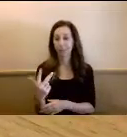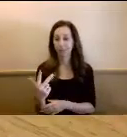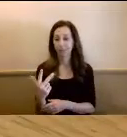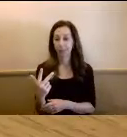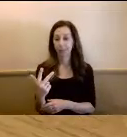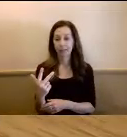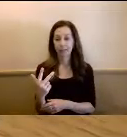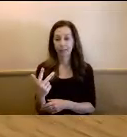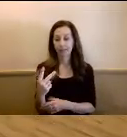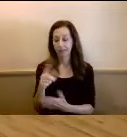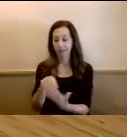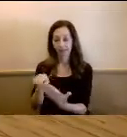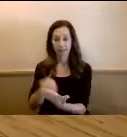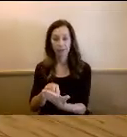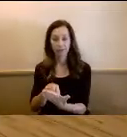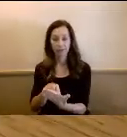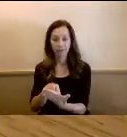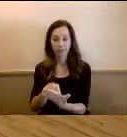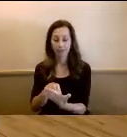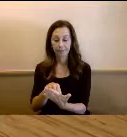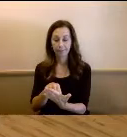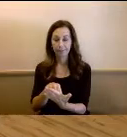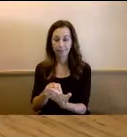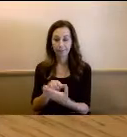3 cancels.